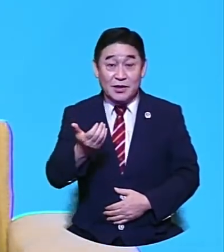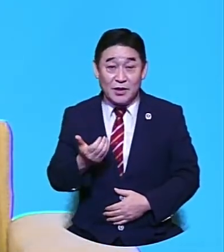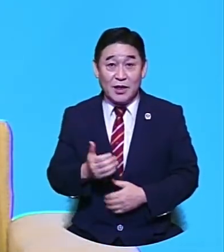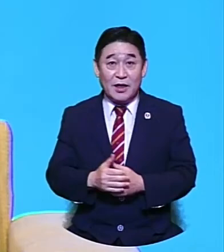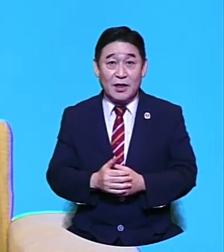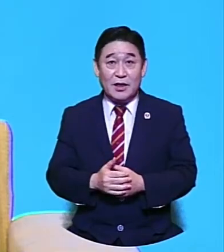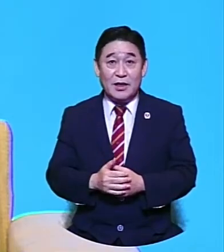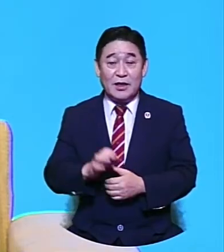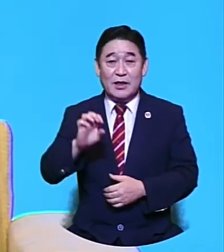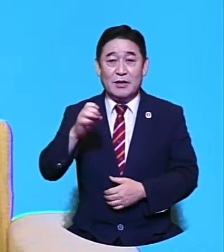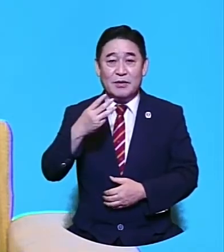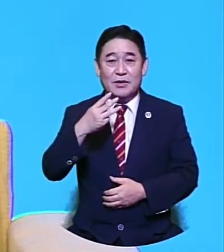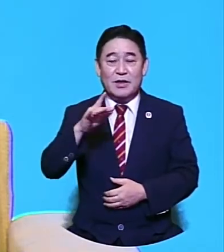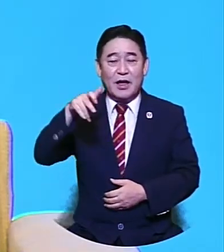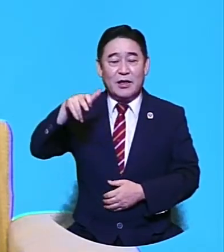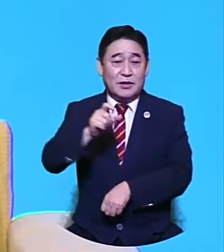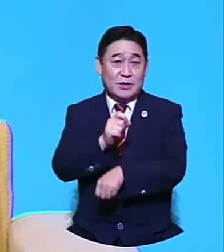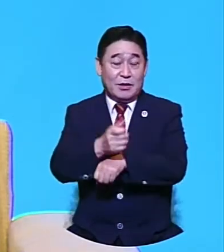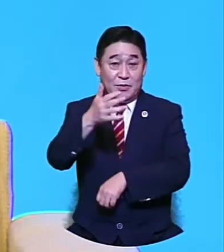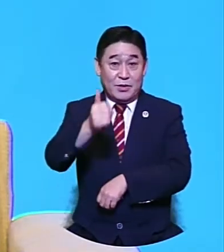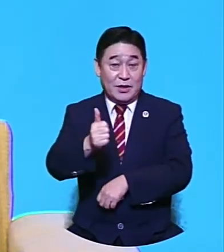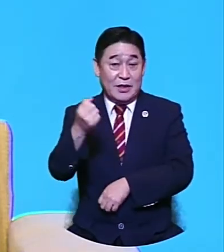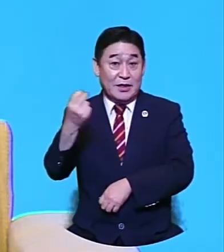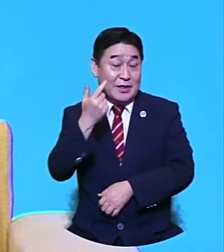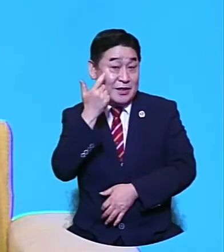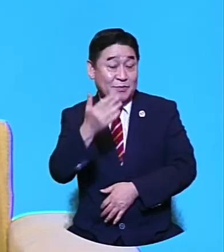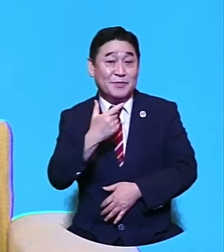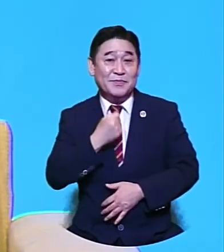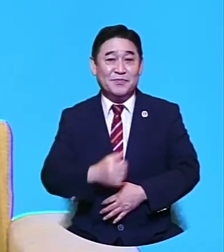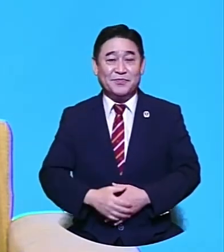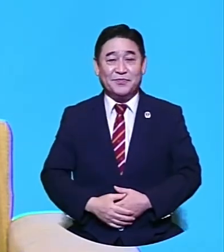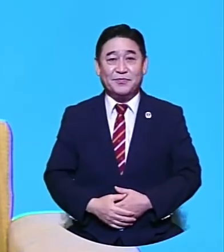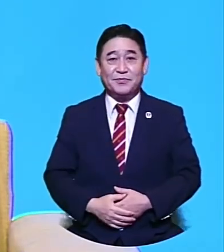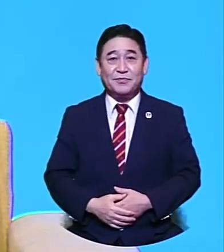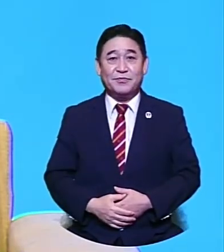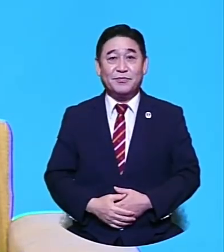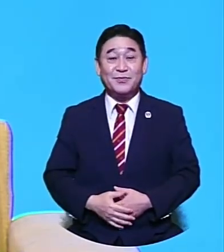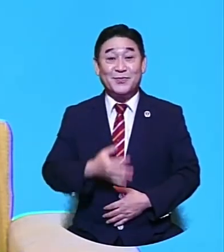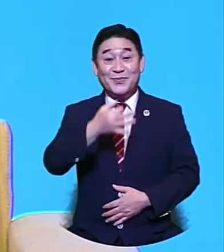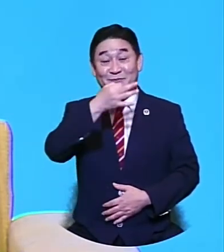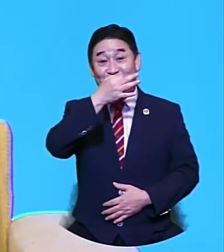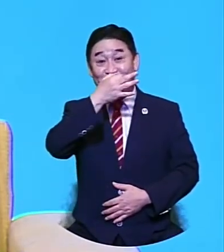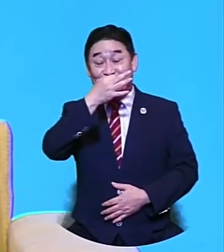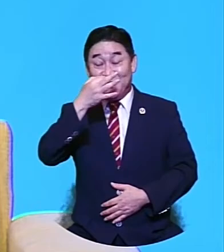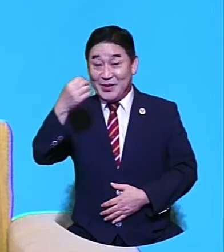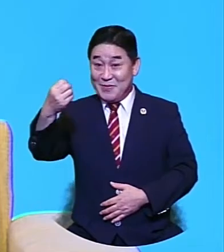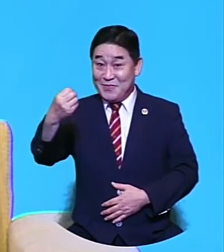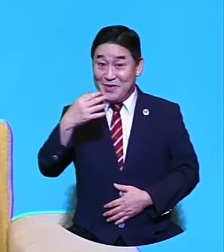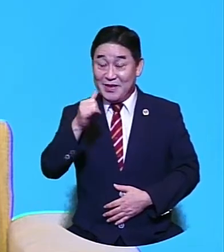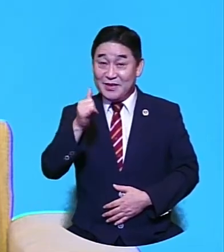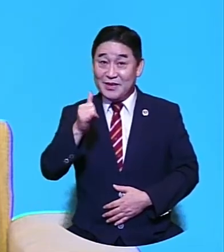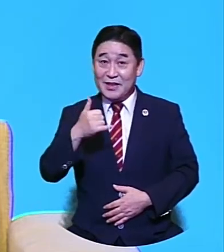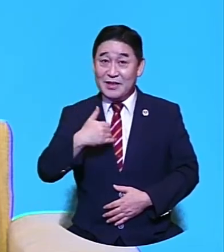think your point is very interesting. If I understand you correctly, well, food is